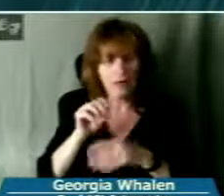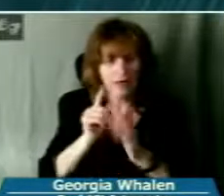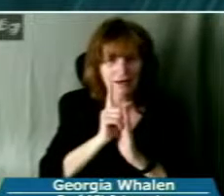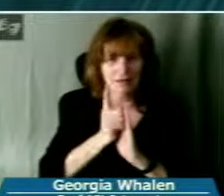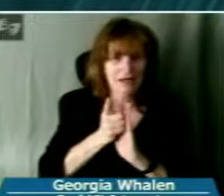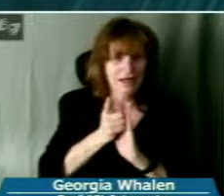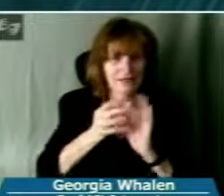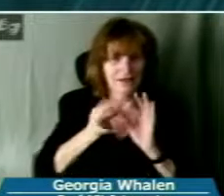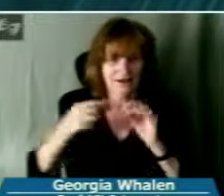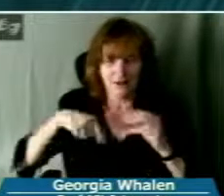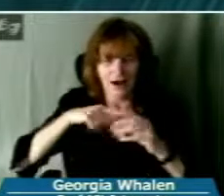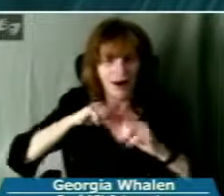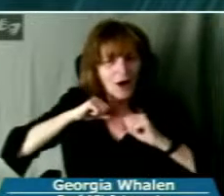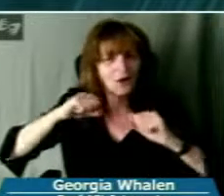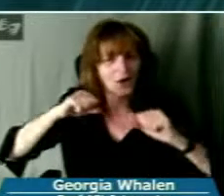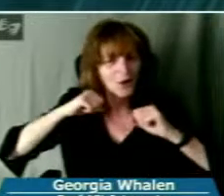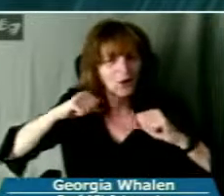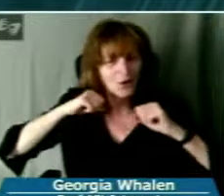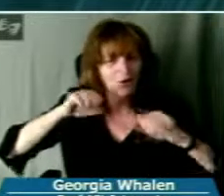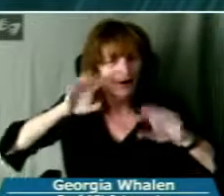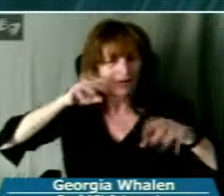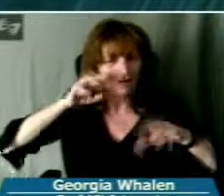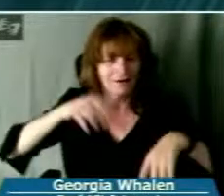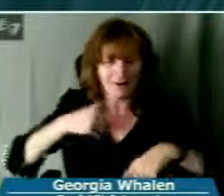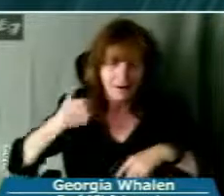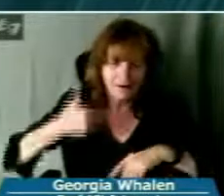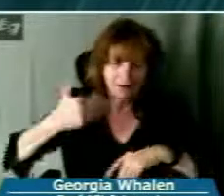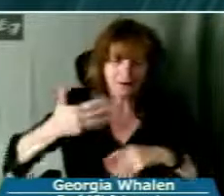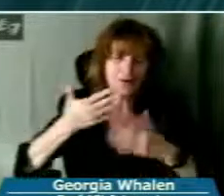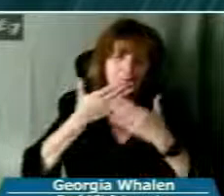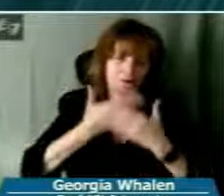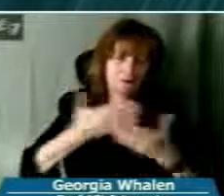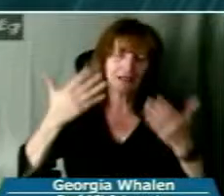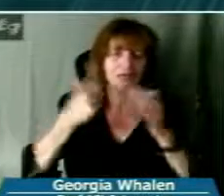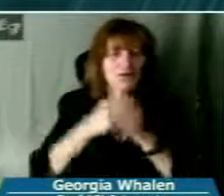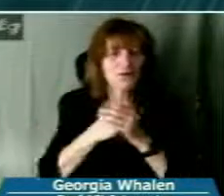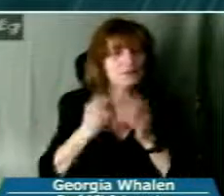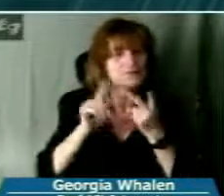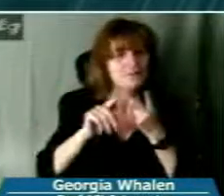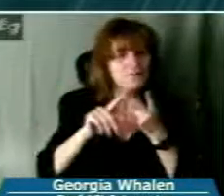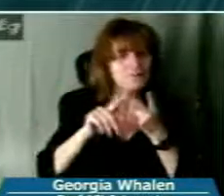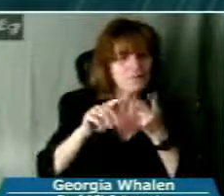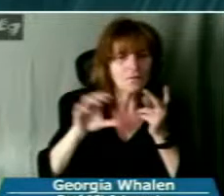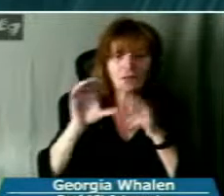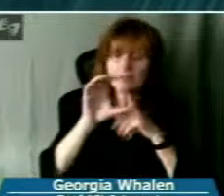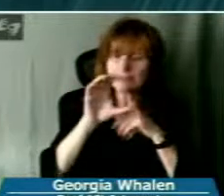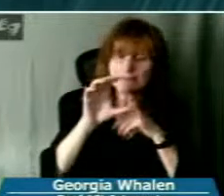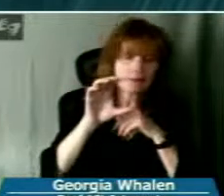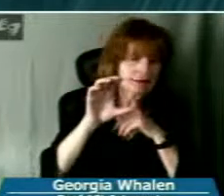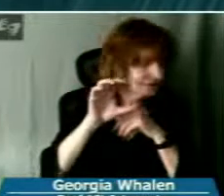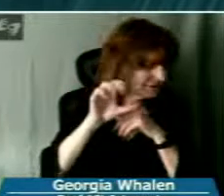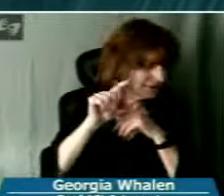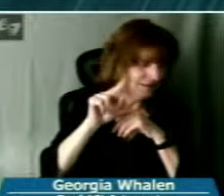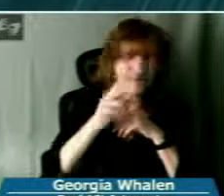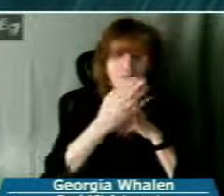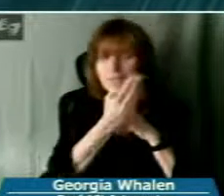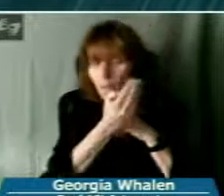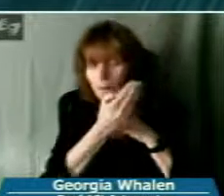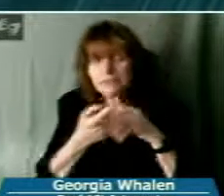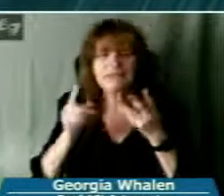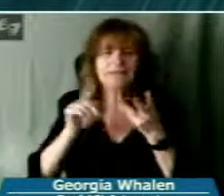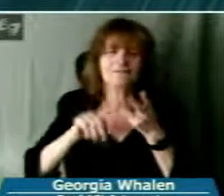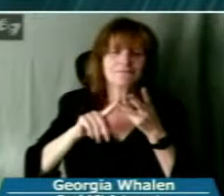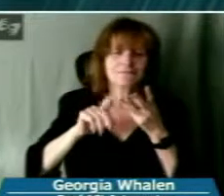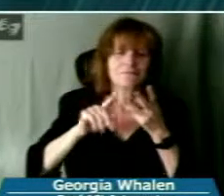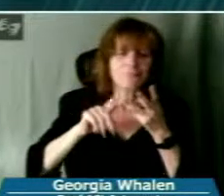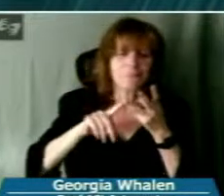Thank you for your ongoing work. Thank you to the entire Cable 14 team and Bill Custers for continuing to help